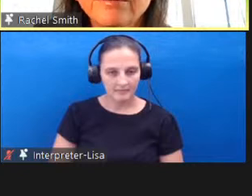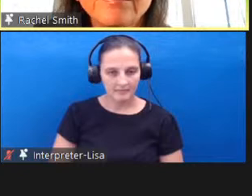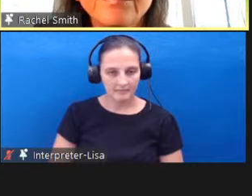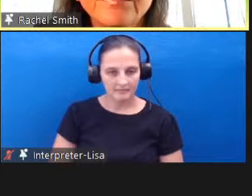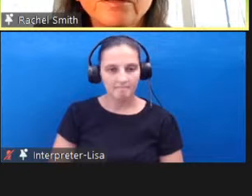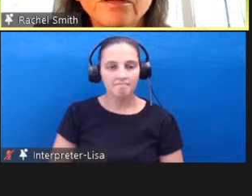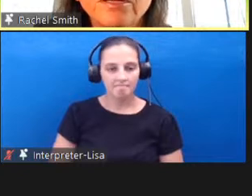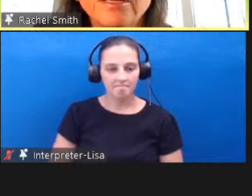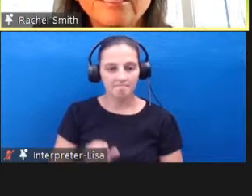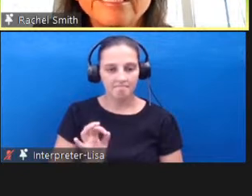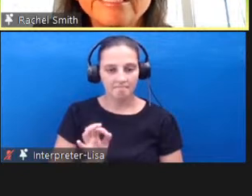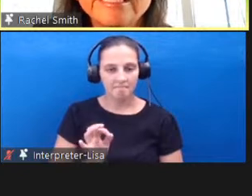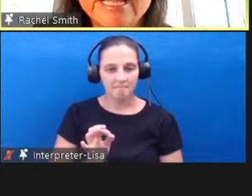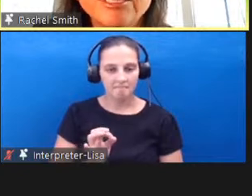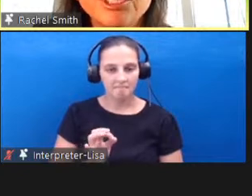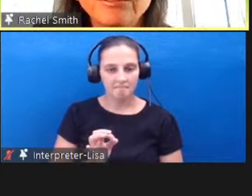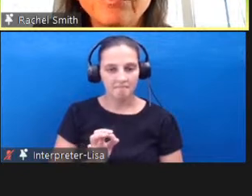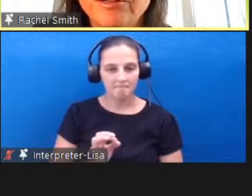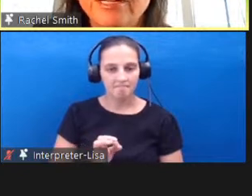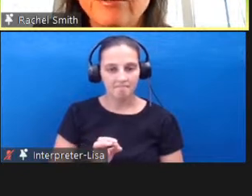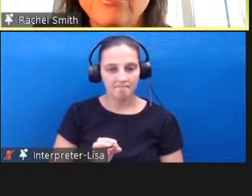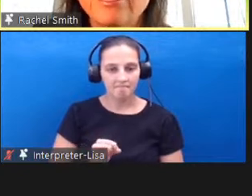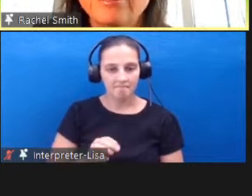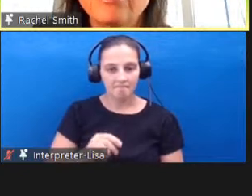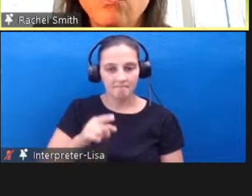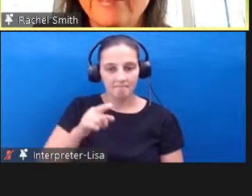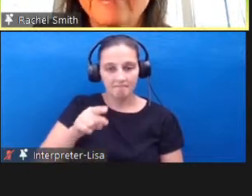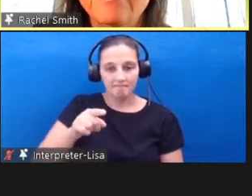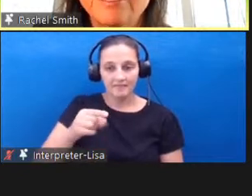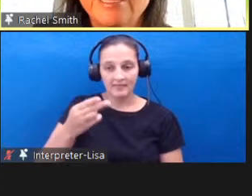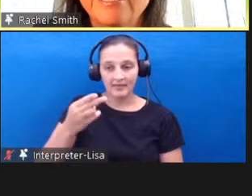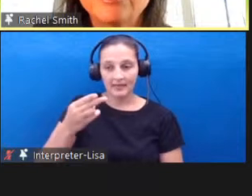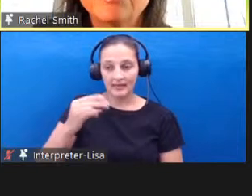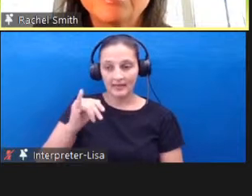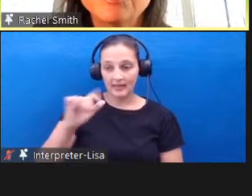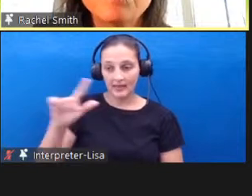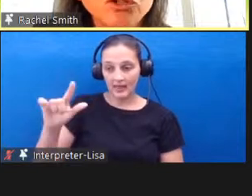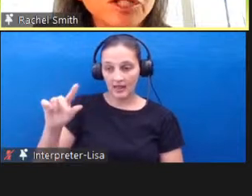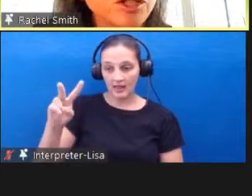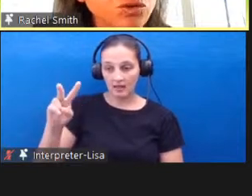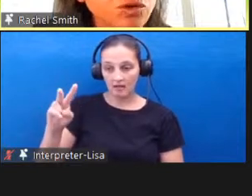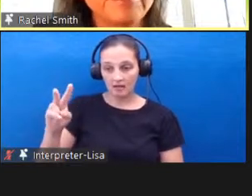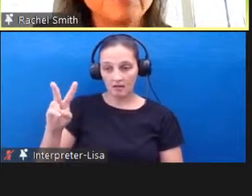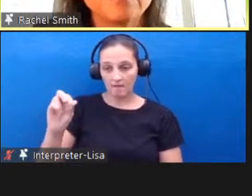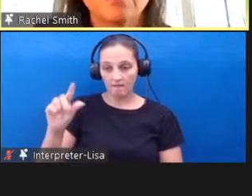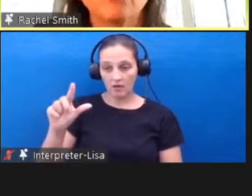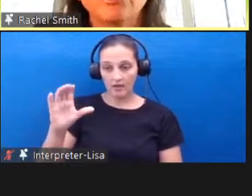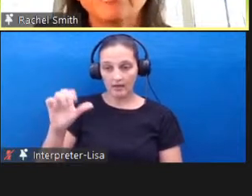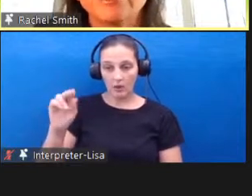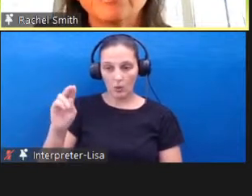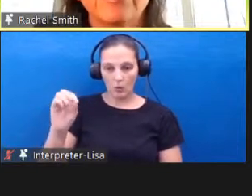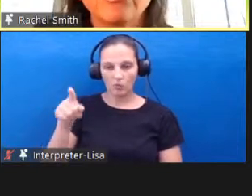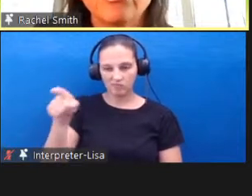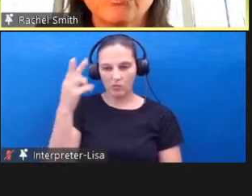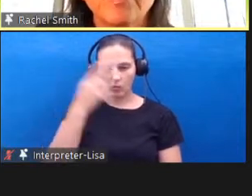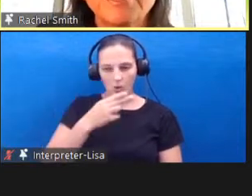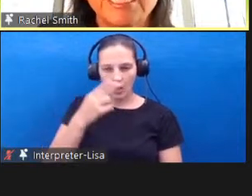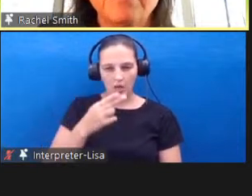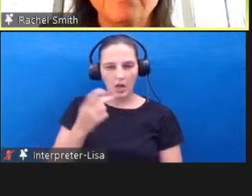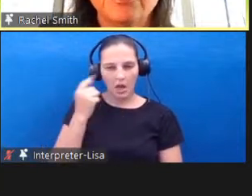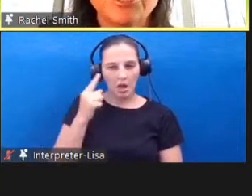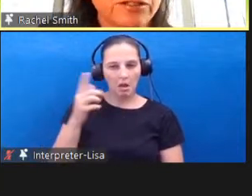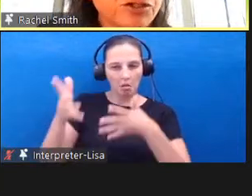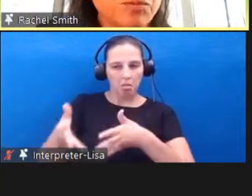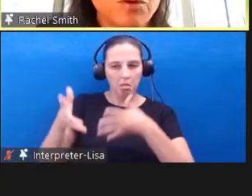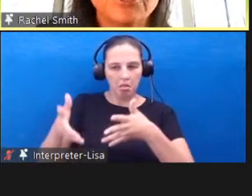There we go. This is a shield volcano in Hawaii. And it's mostly dormant. We don't think it's ever going to erupt